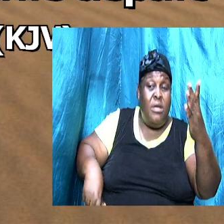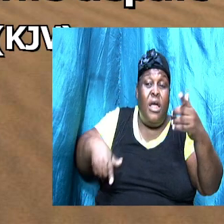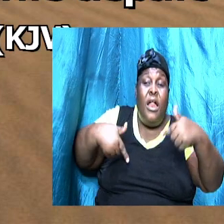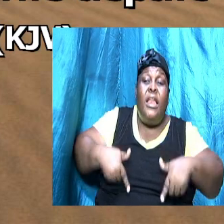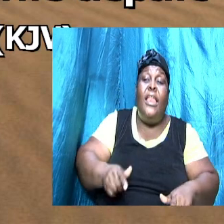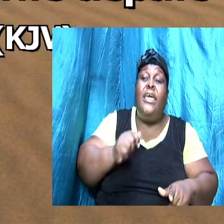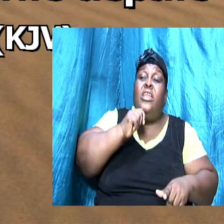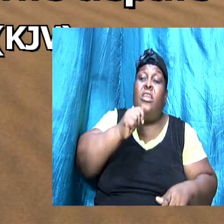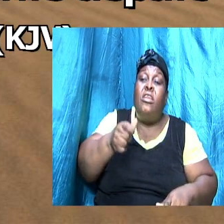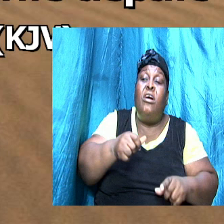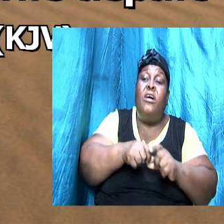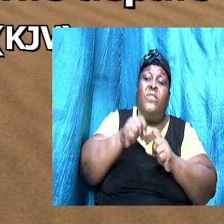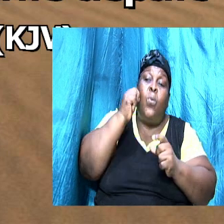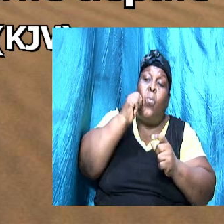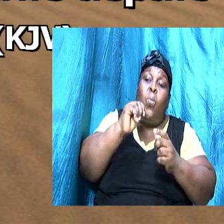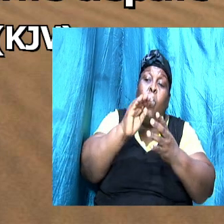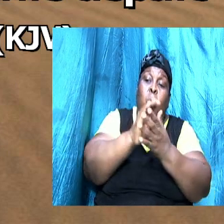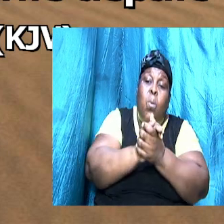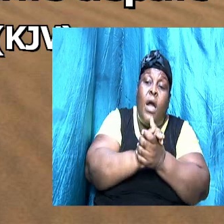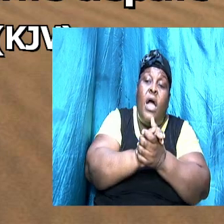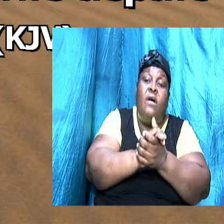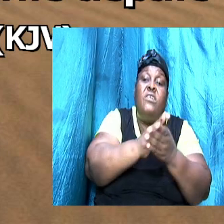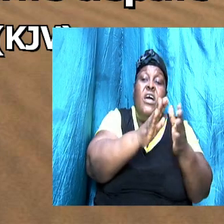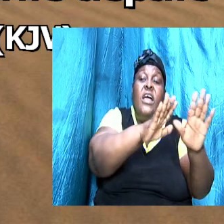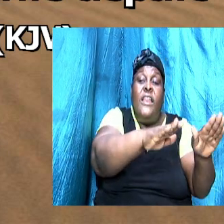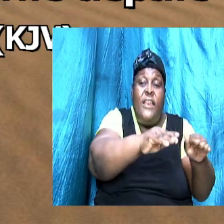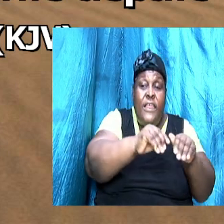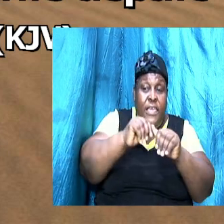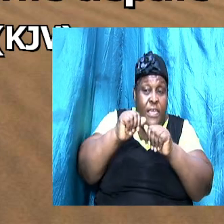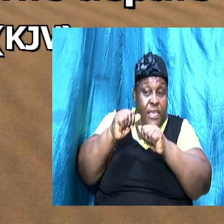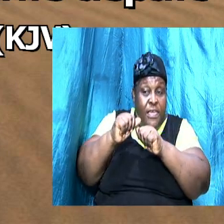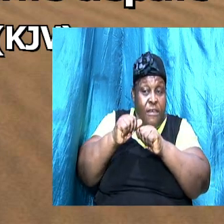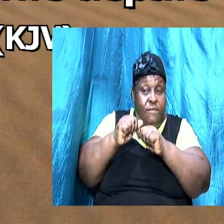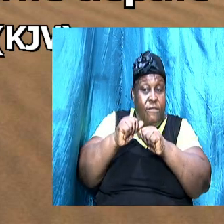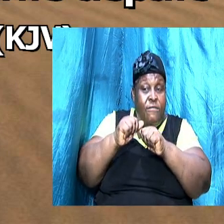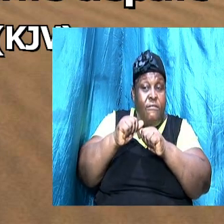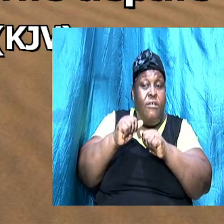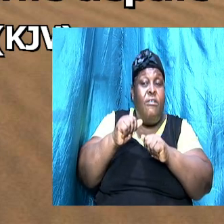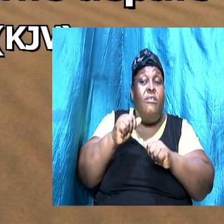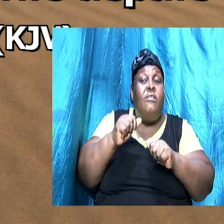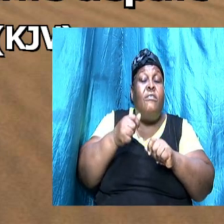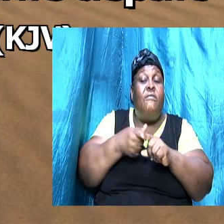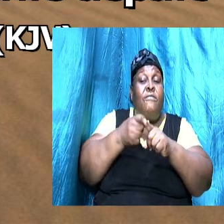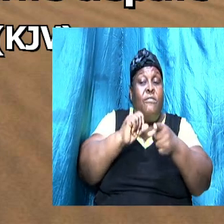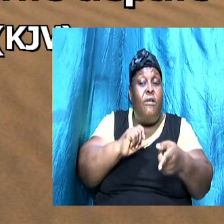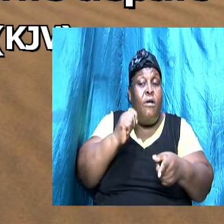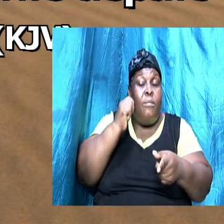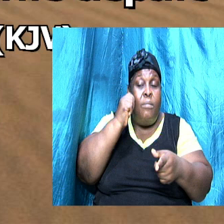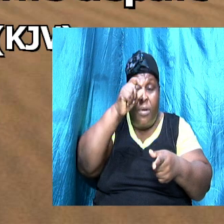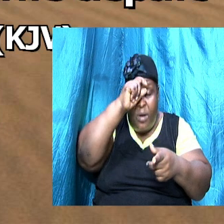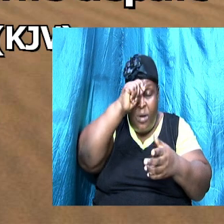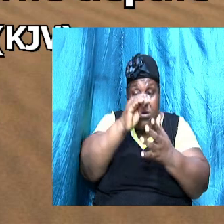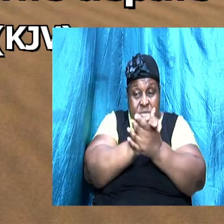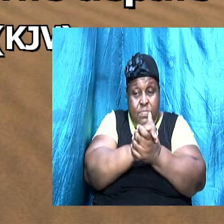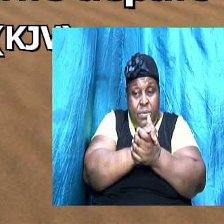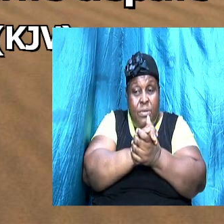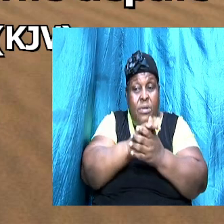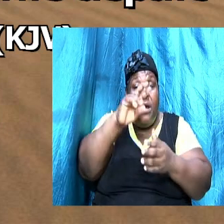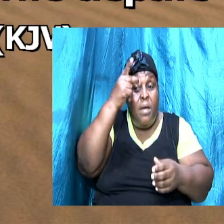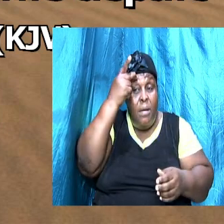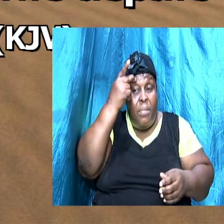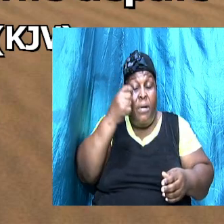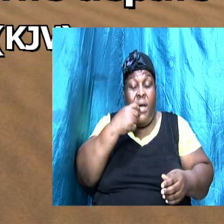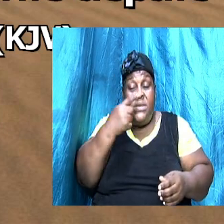let not the wife depart from her husband. So Paul is pretty much here